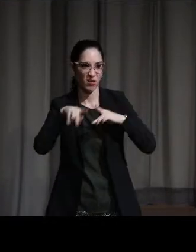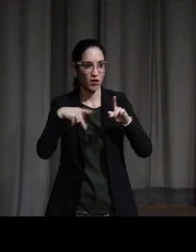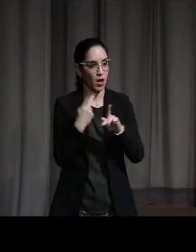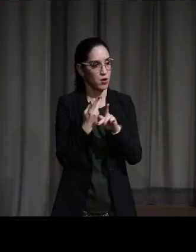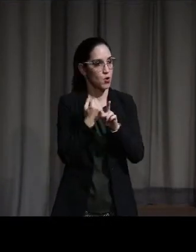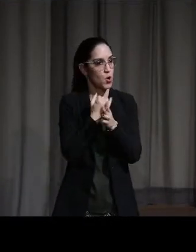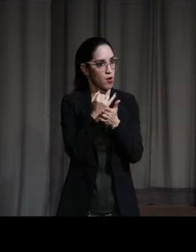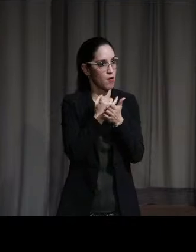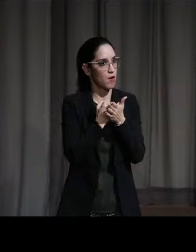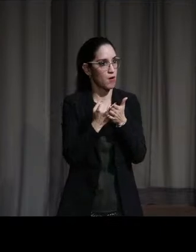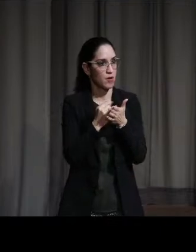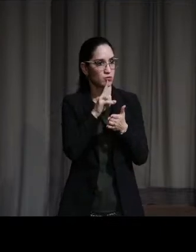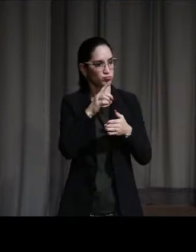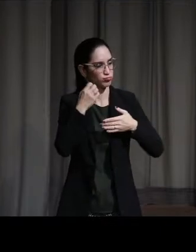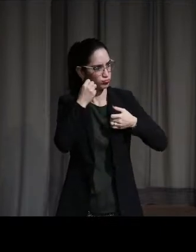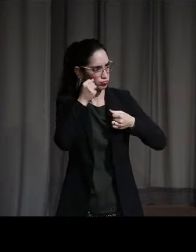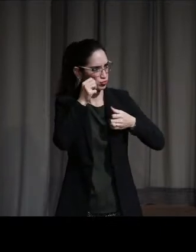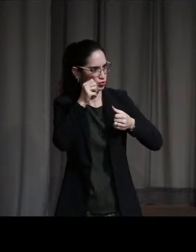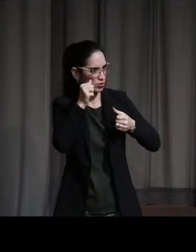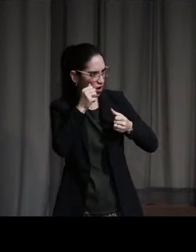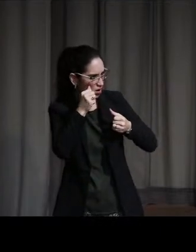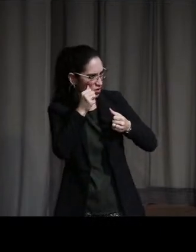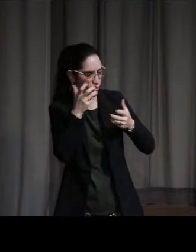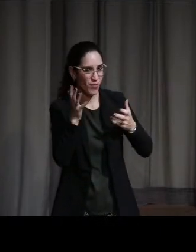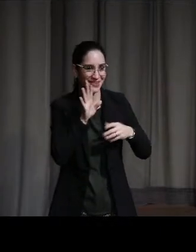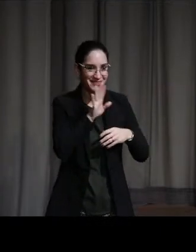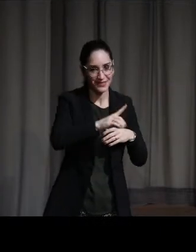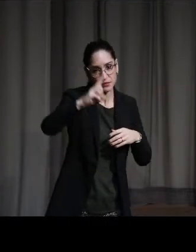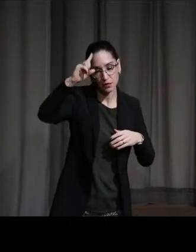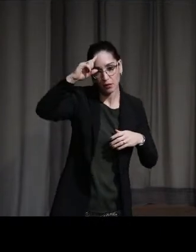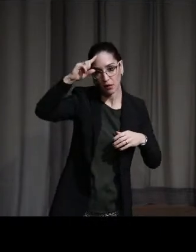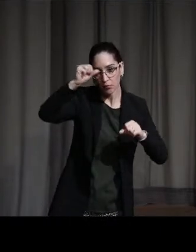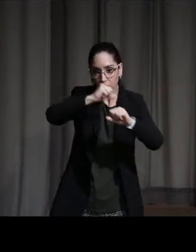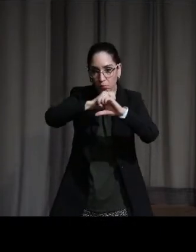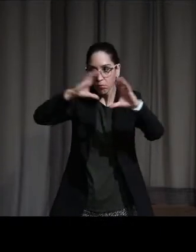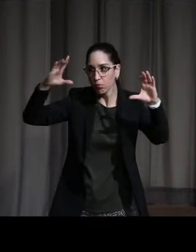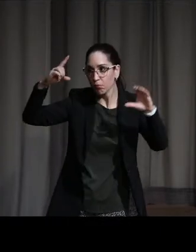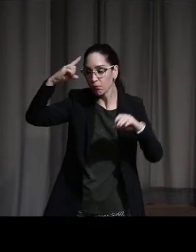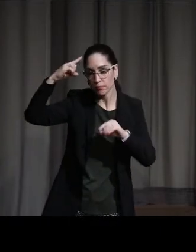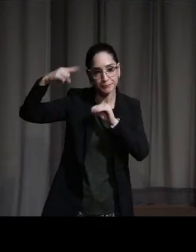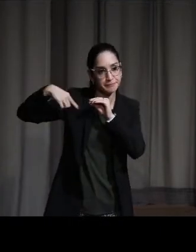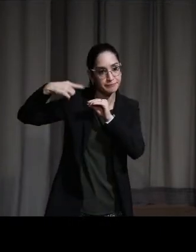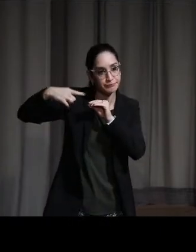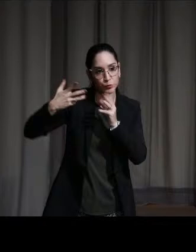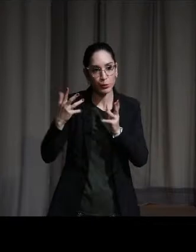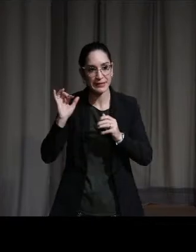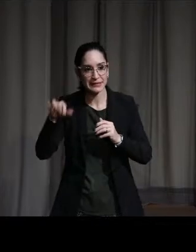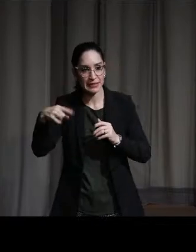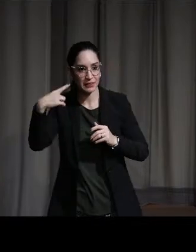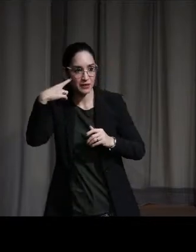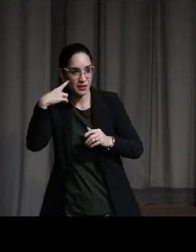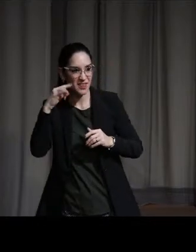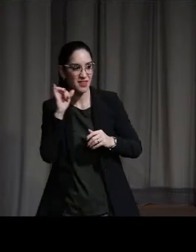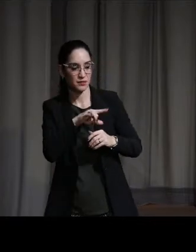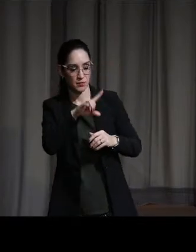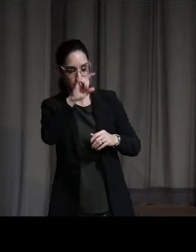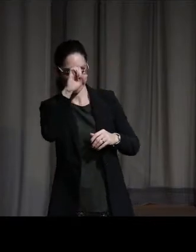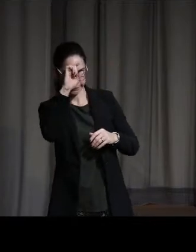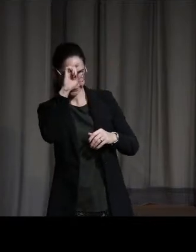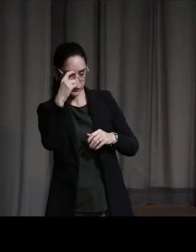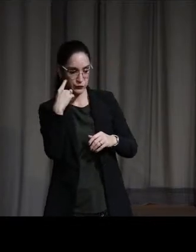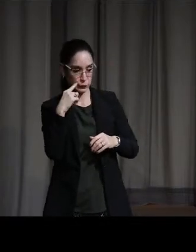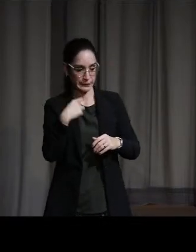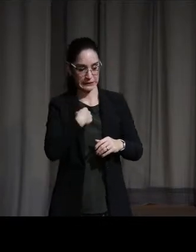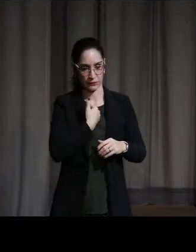that's, you know, what is the headspace in which this is being produced in the time when he's living? That's the question I ask myself.